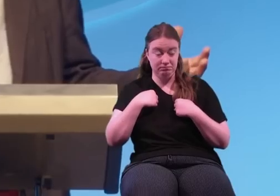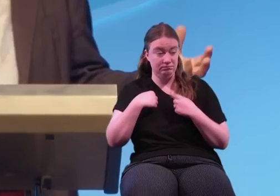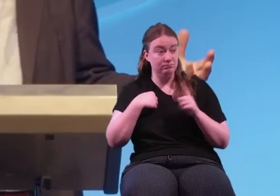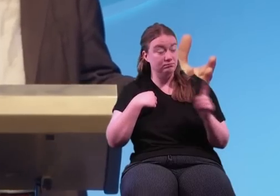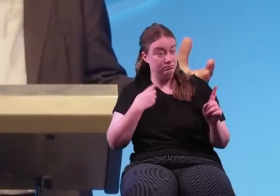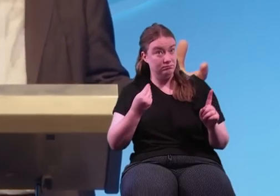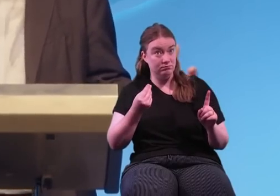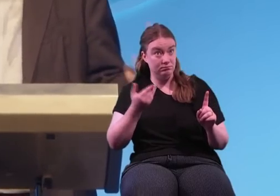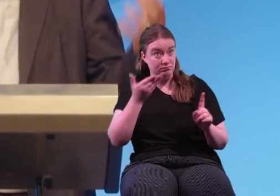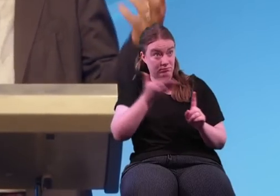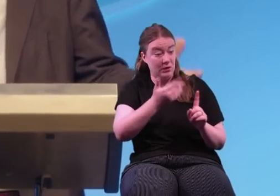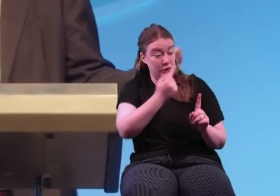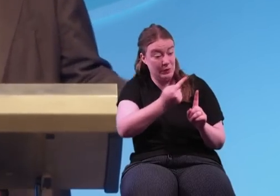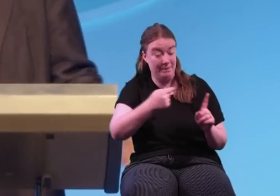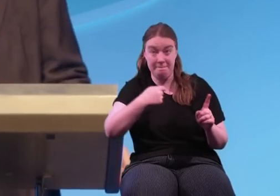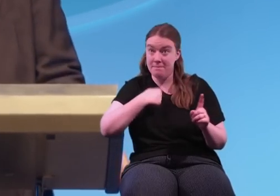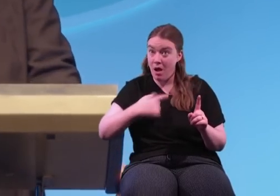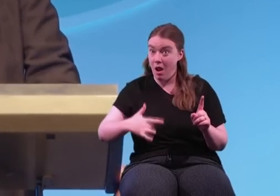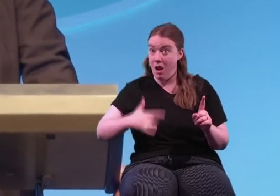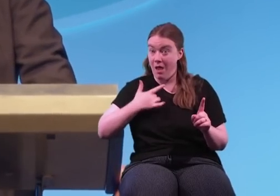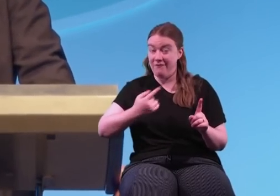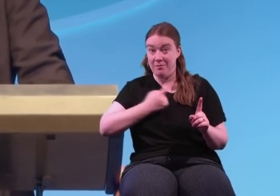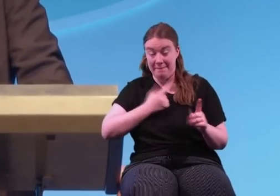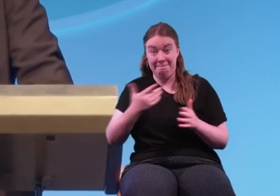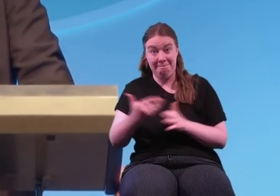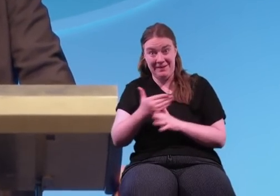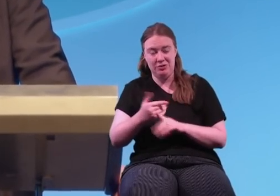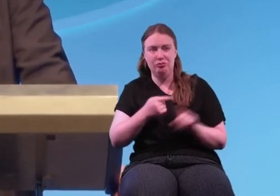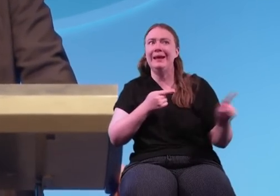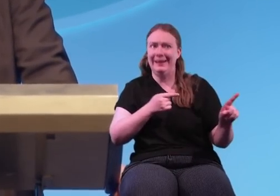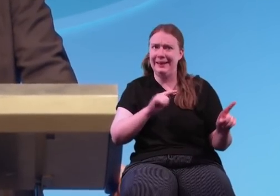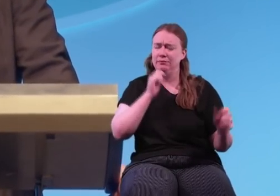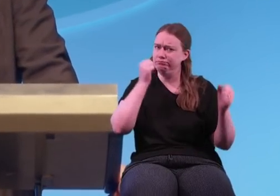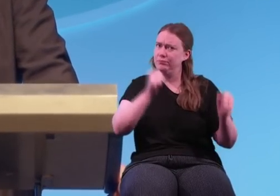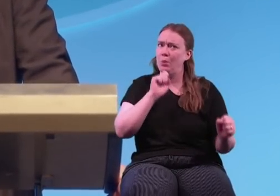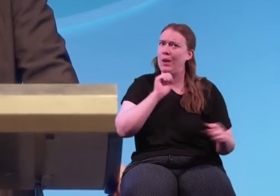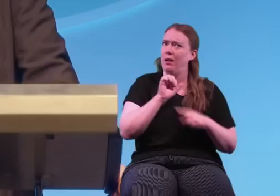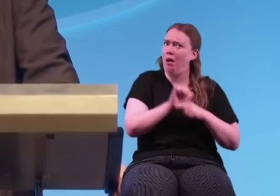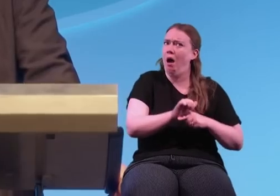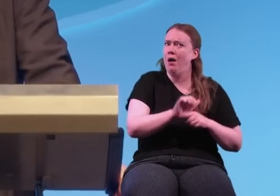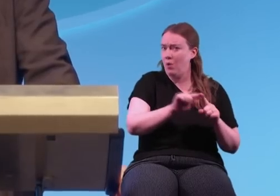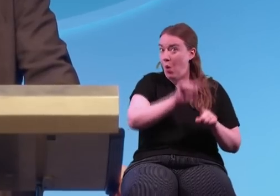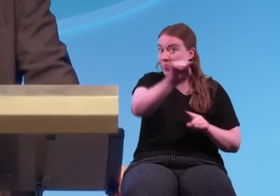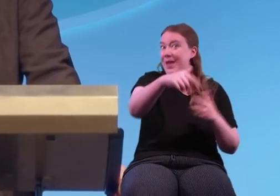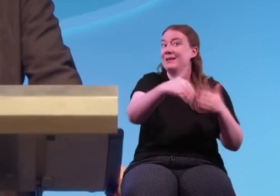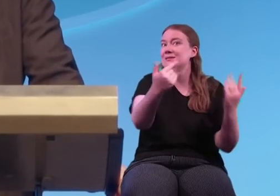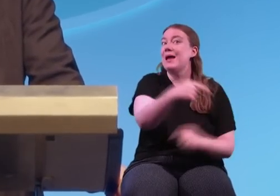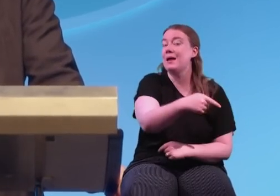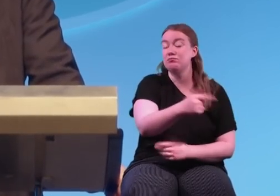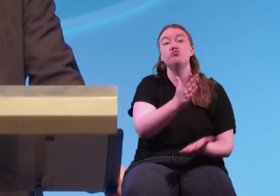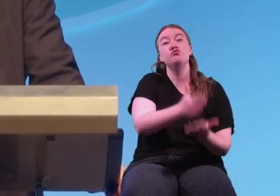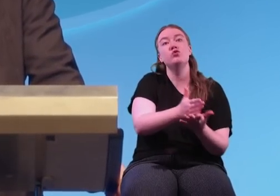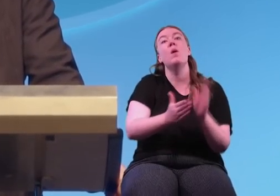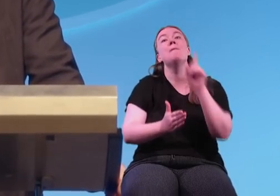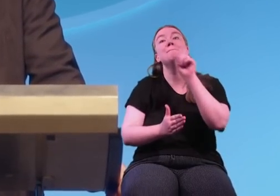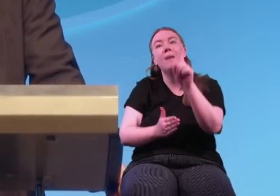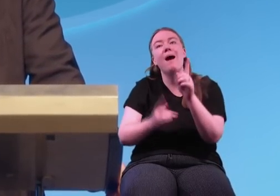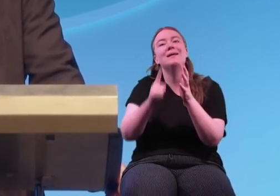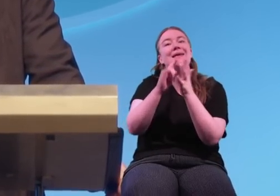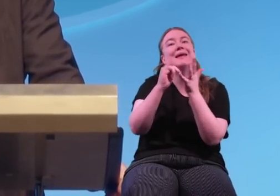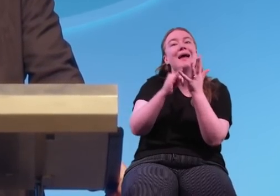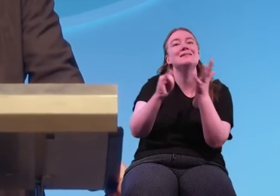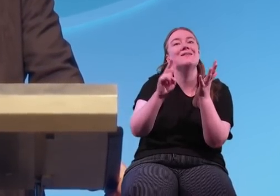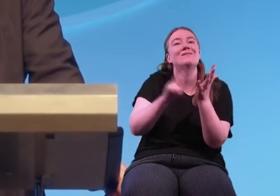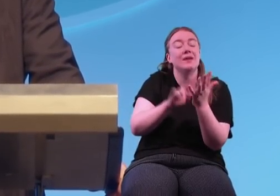and my ministry, I am absolutely convinced that he will guard against that day, which is true. The ESV translates it, you